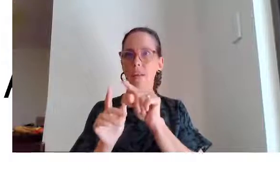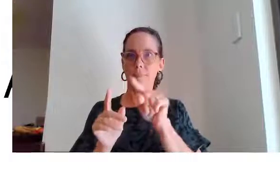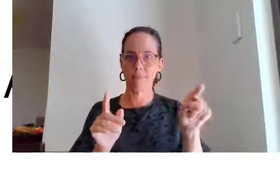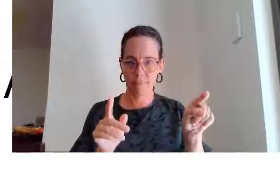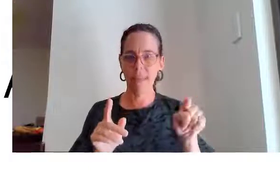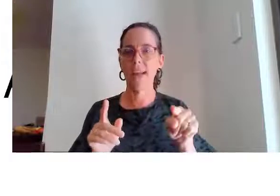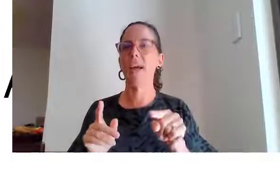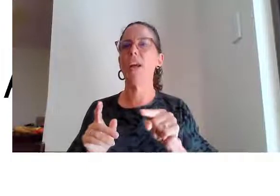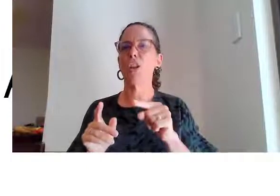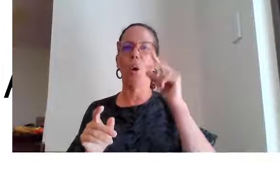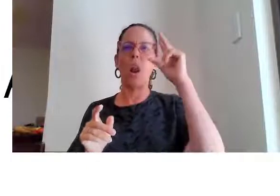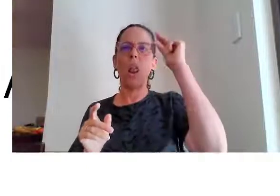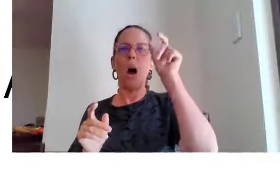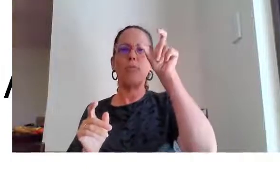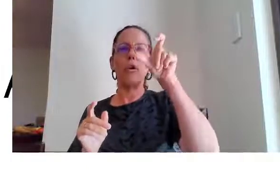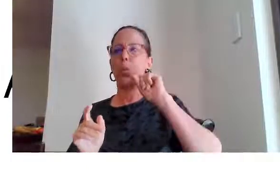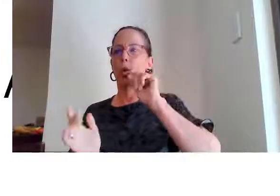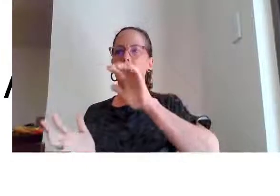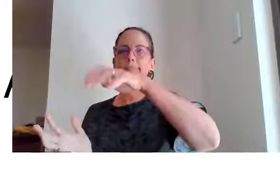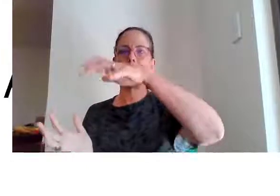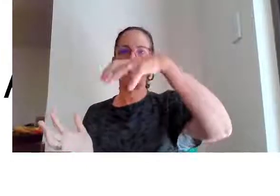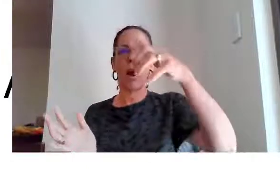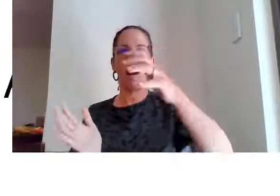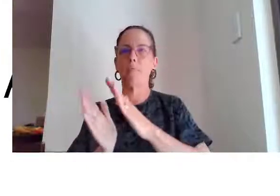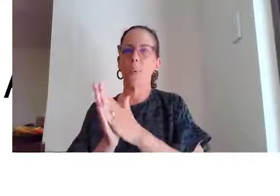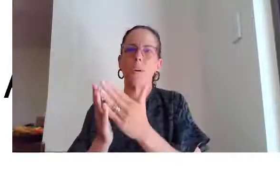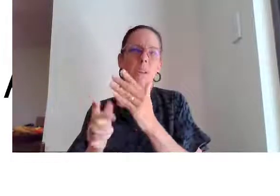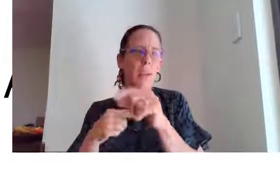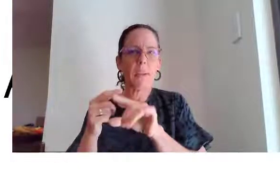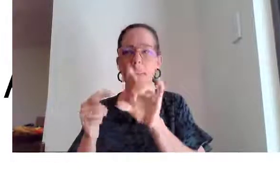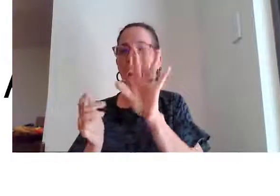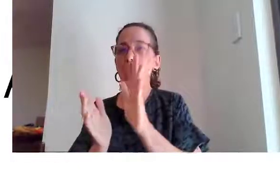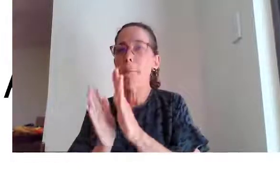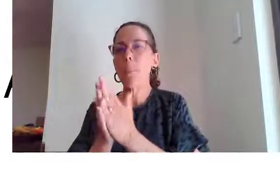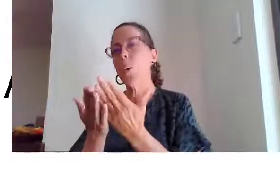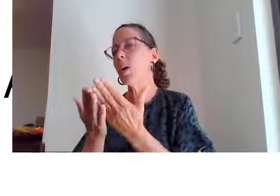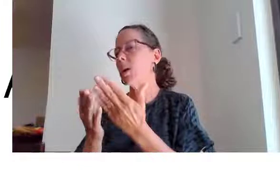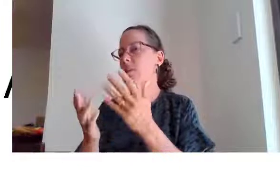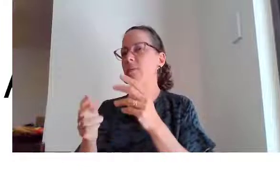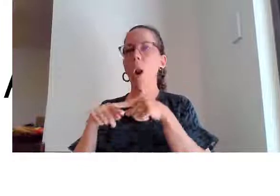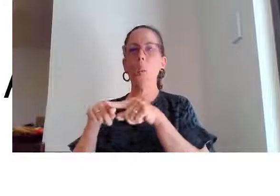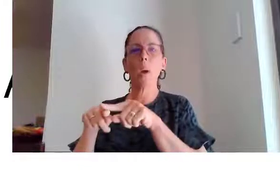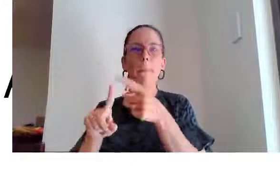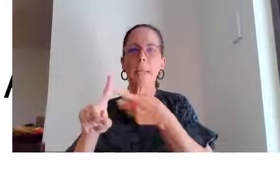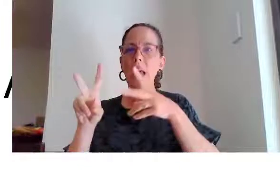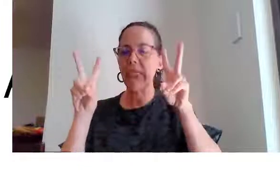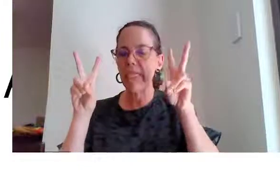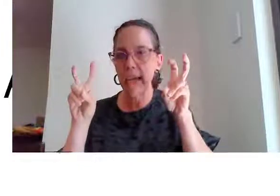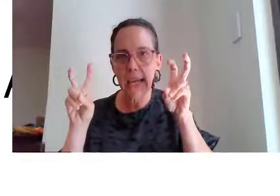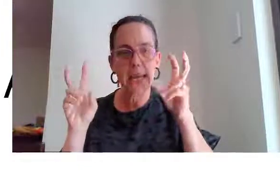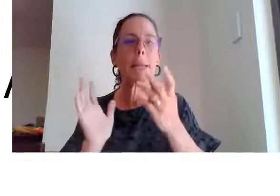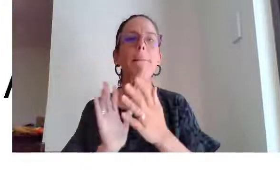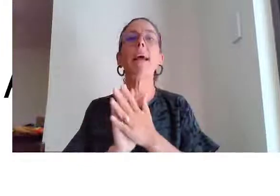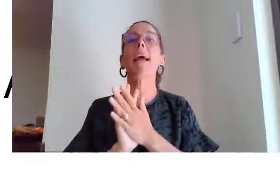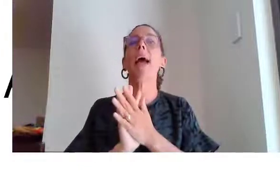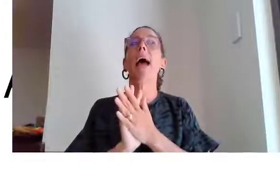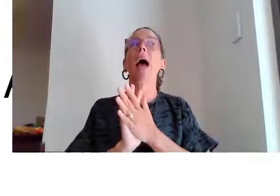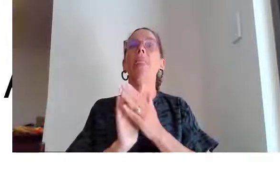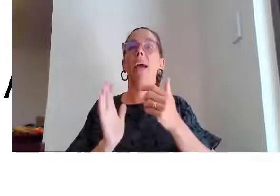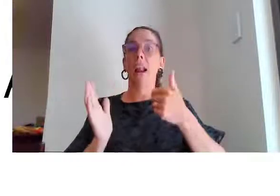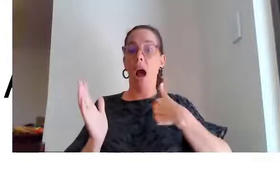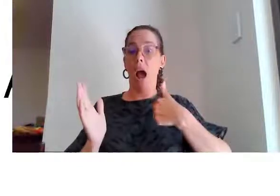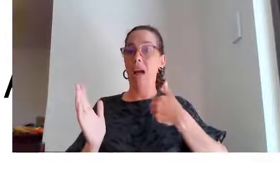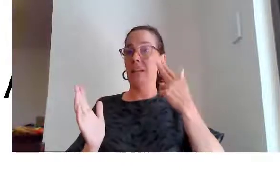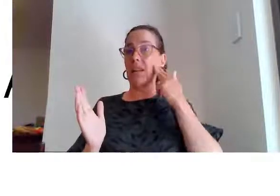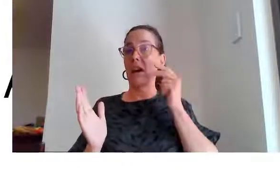was the selection of books. So the librarian would actually make the initial selection, maybe 10 books. So there may be